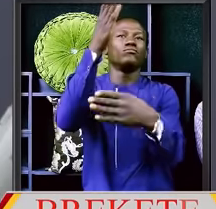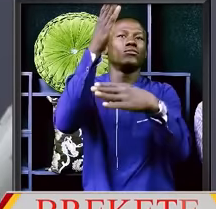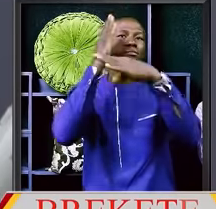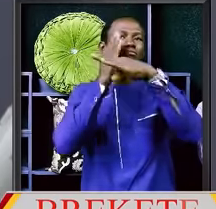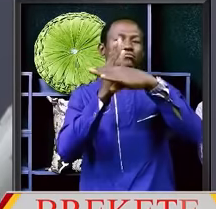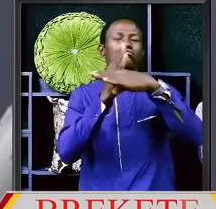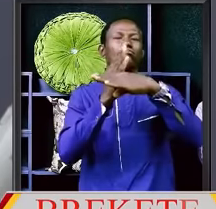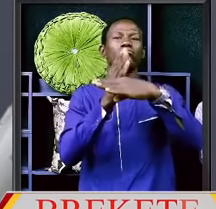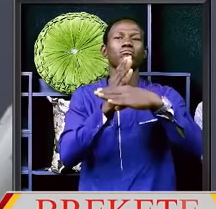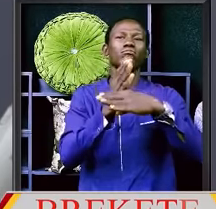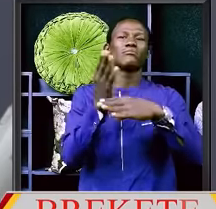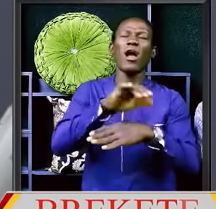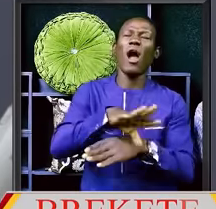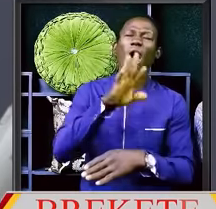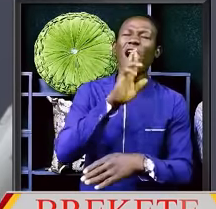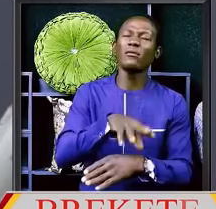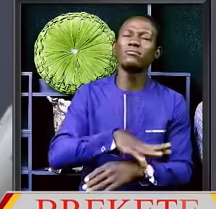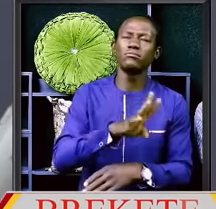They talk to me.